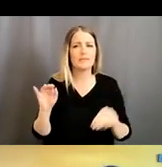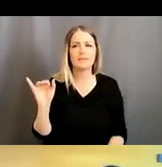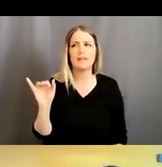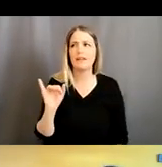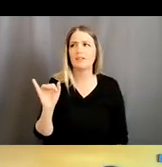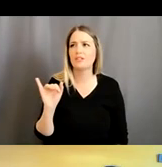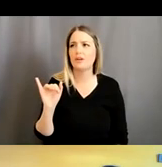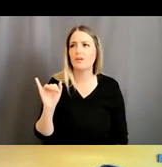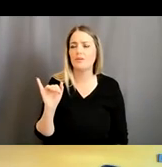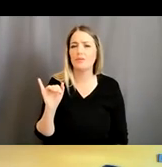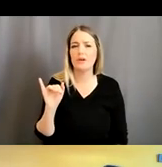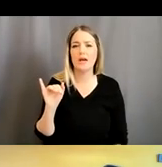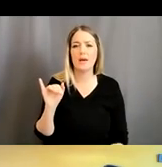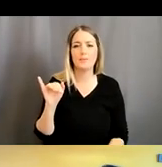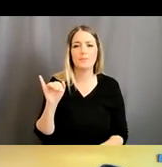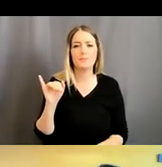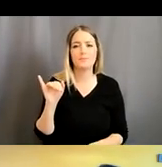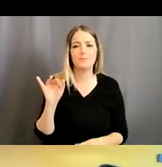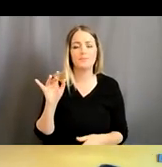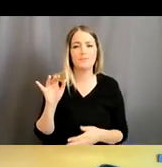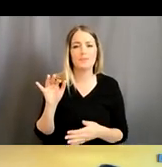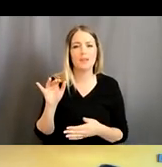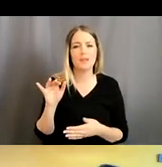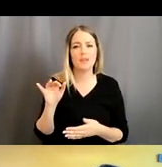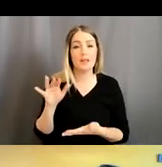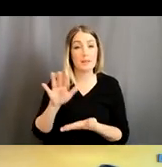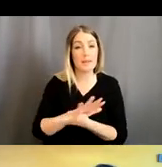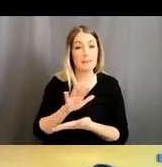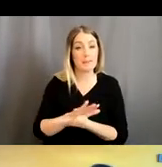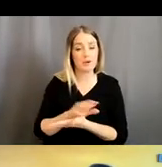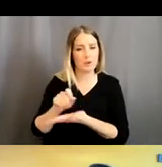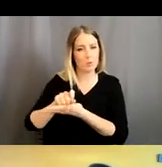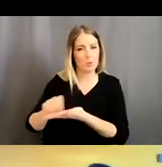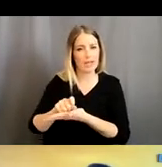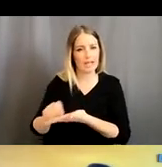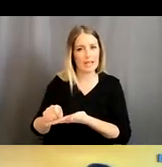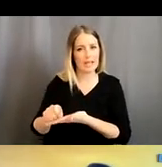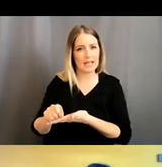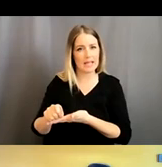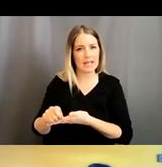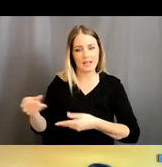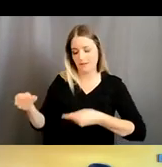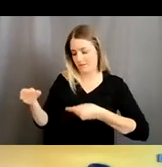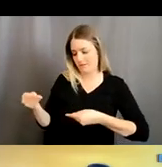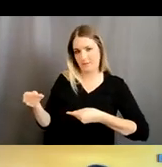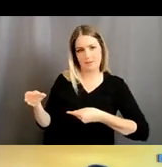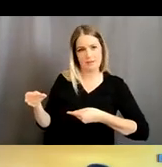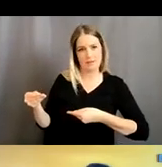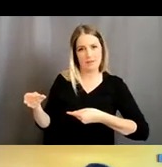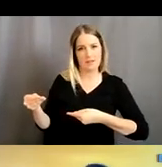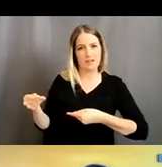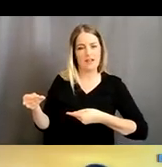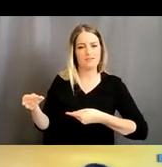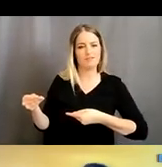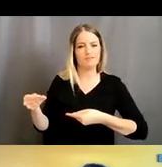also written on a sheet of paper that you can take and then deposit at the end too,